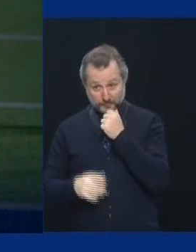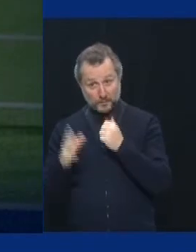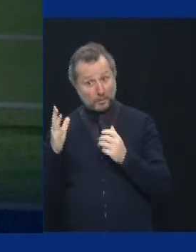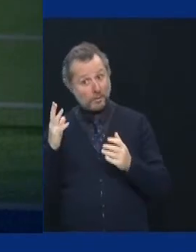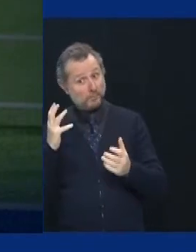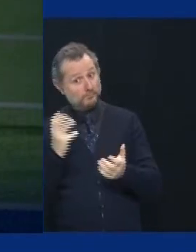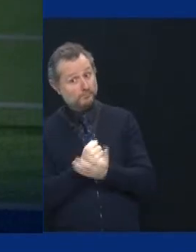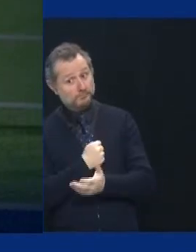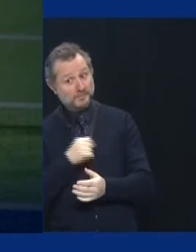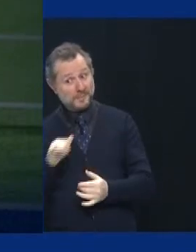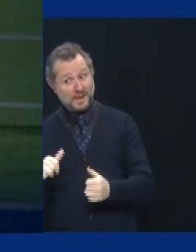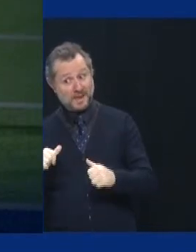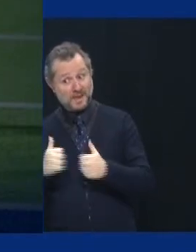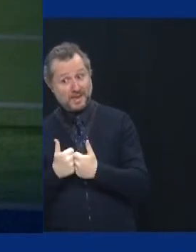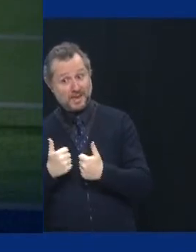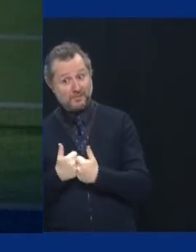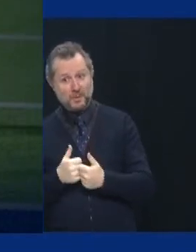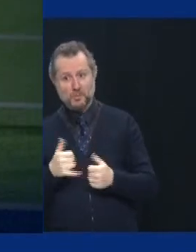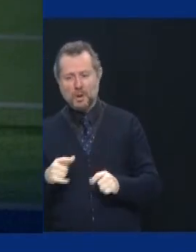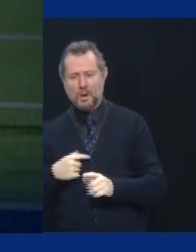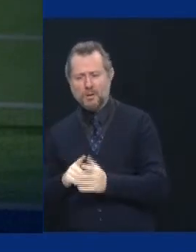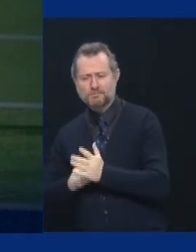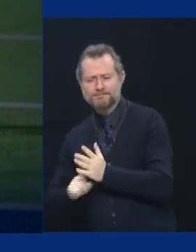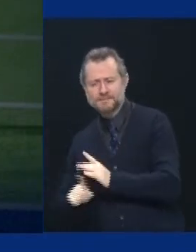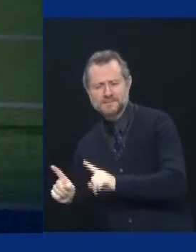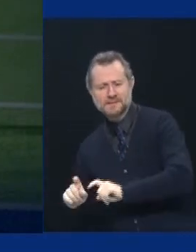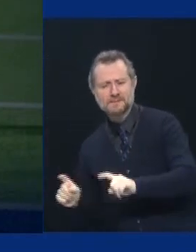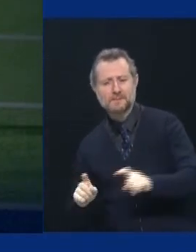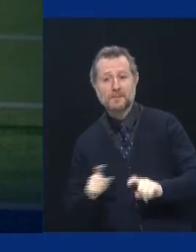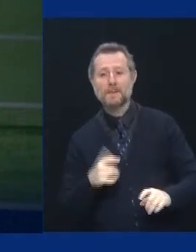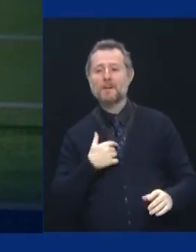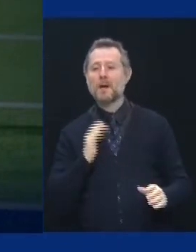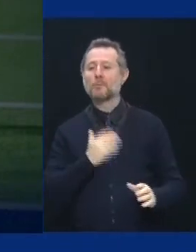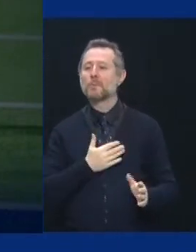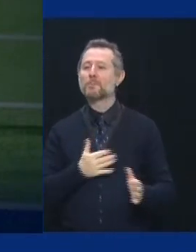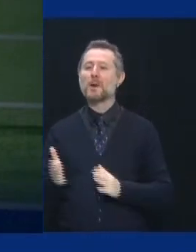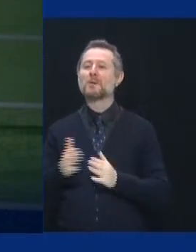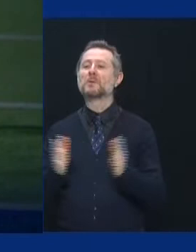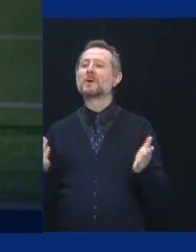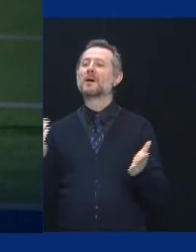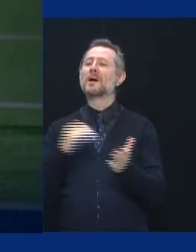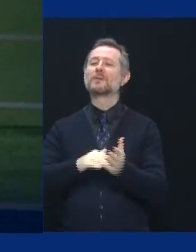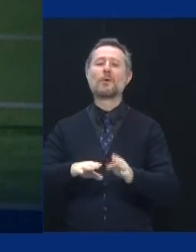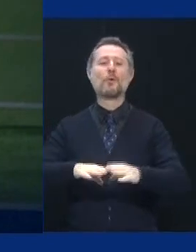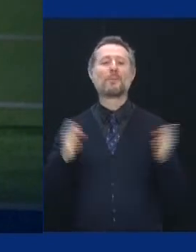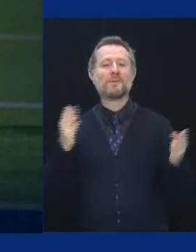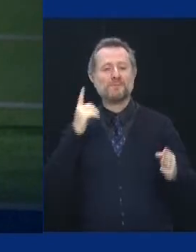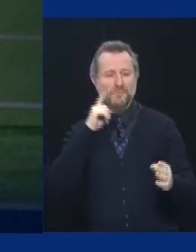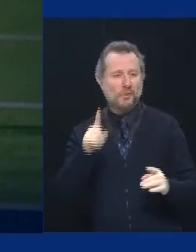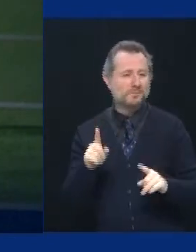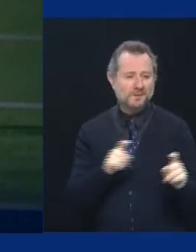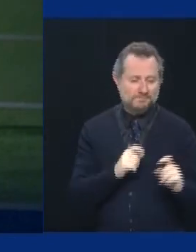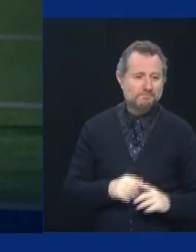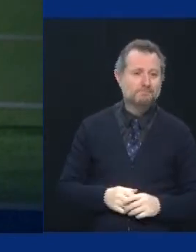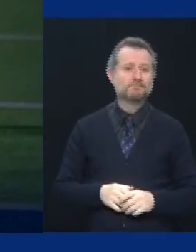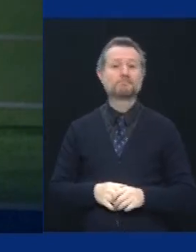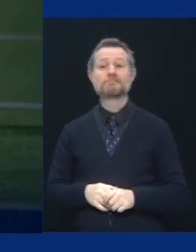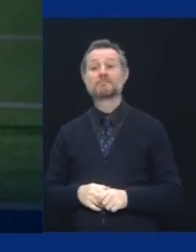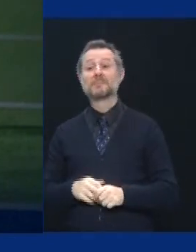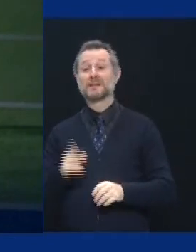games to test a reopening strategy using testing. We did